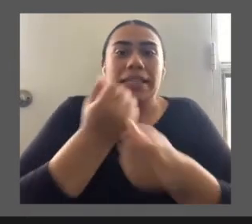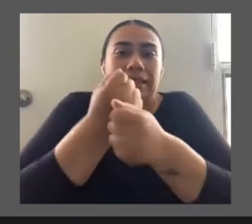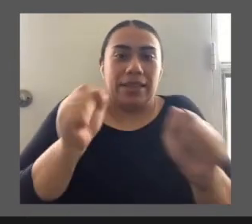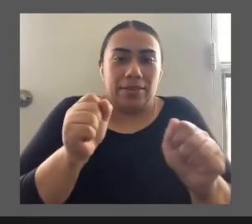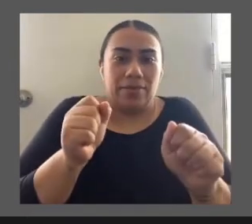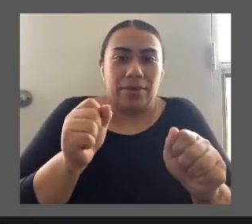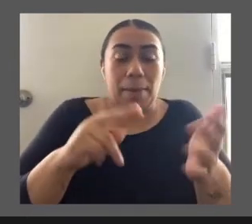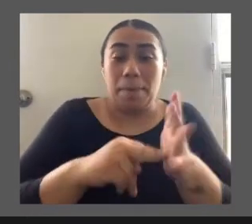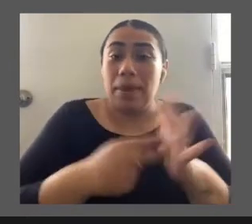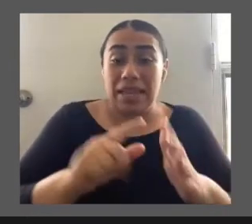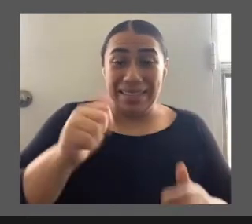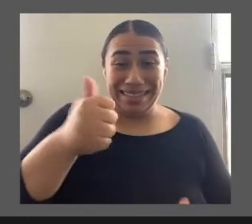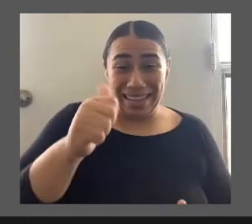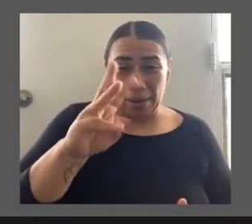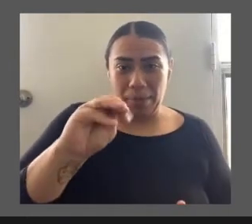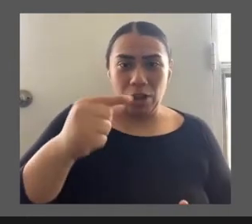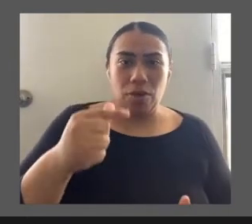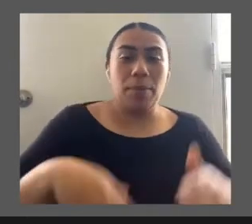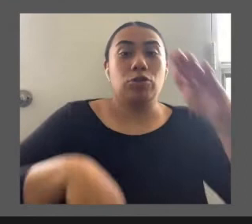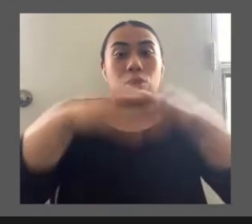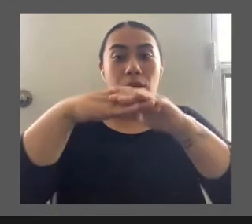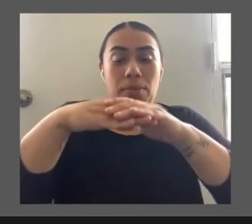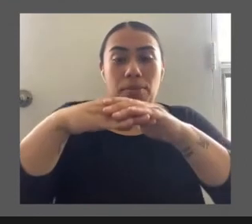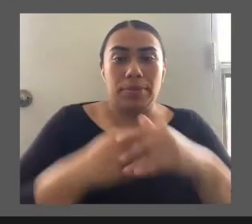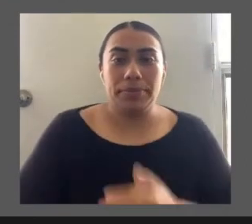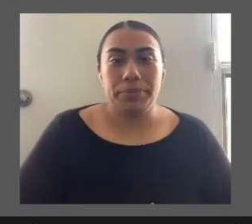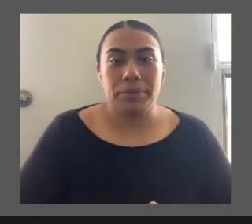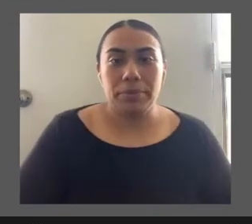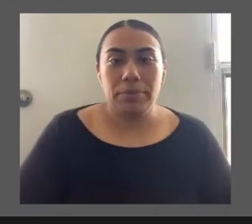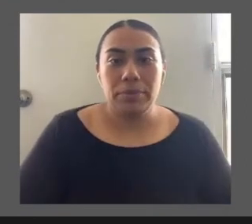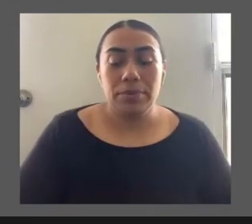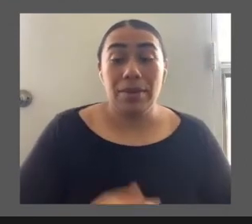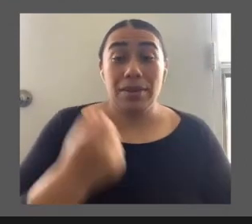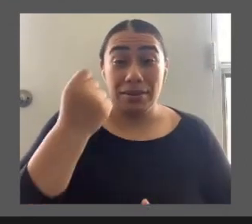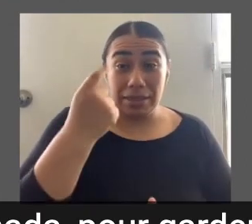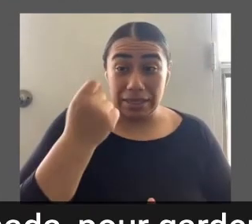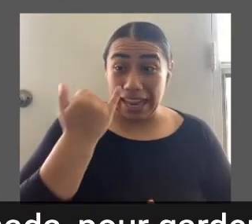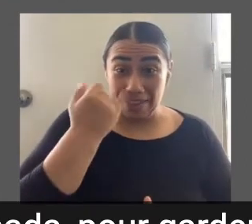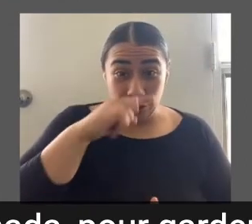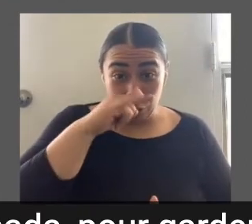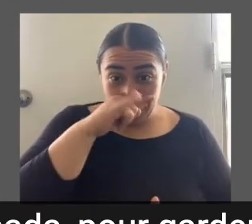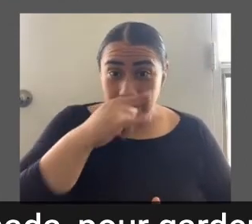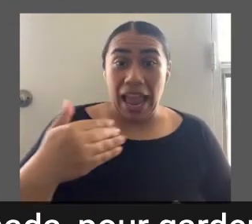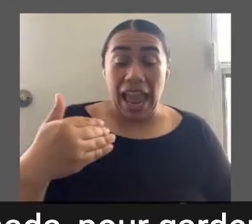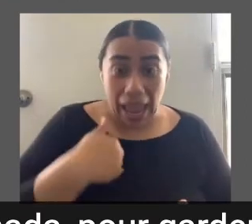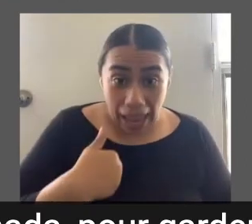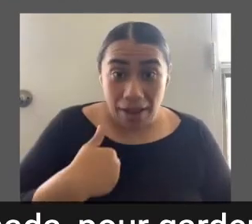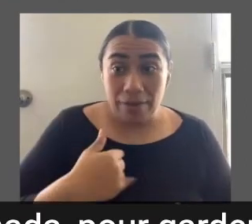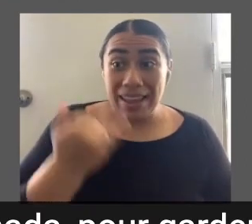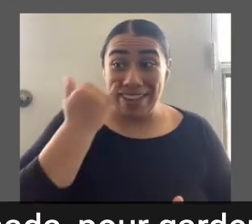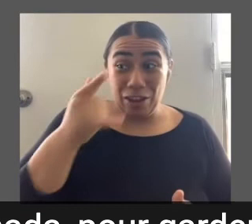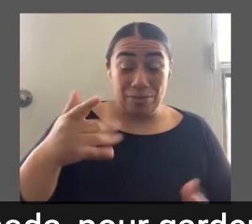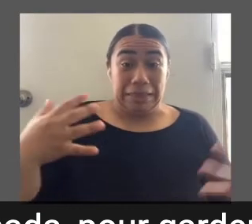and those around them. Packaging is child resistant, visually plain, and as per Health